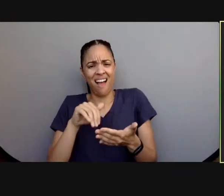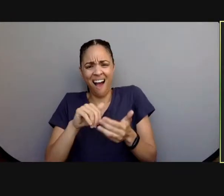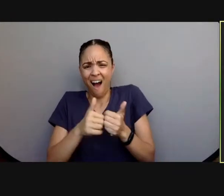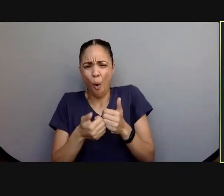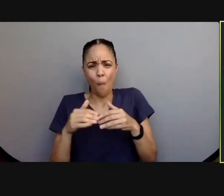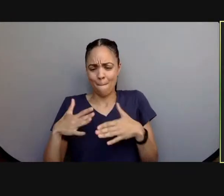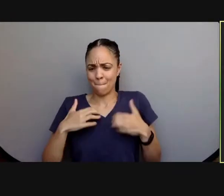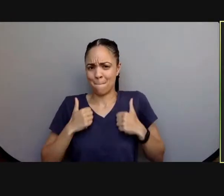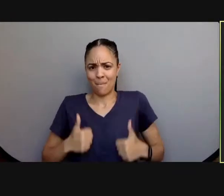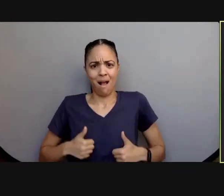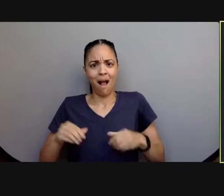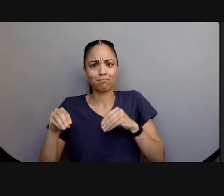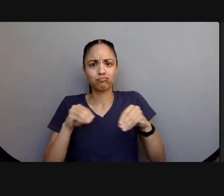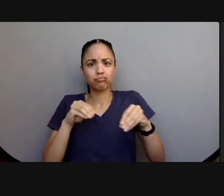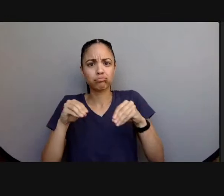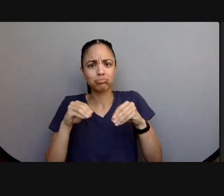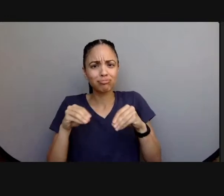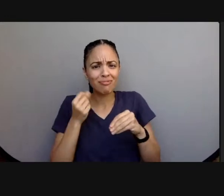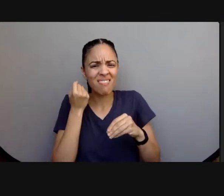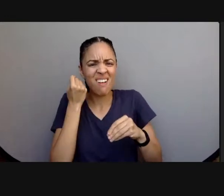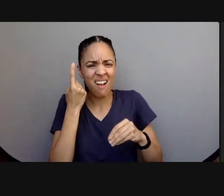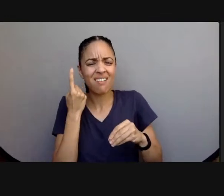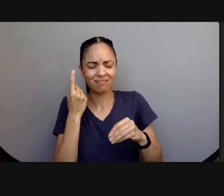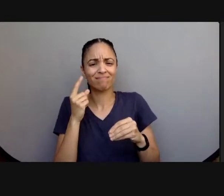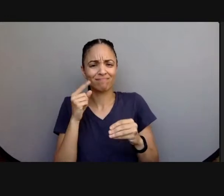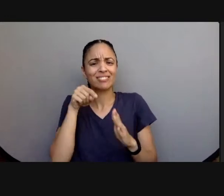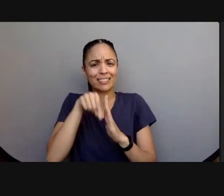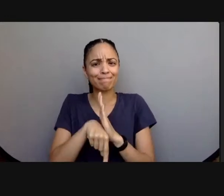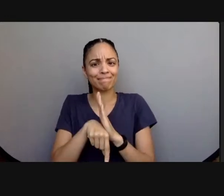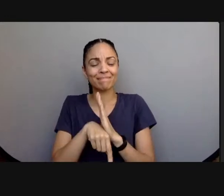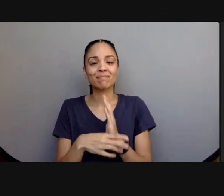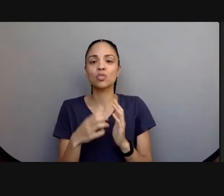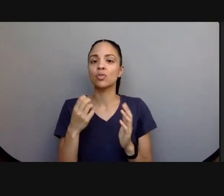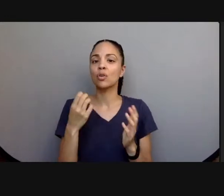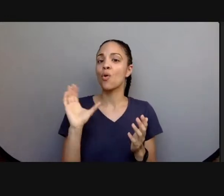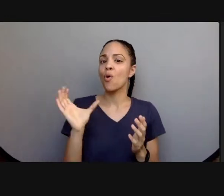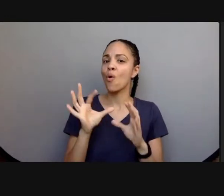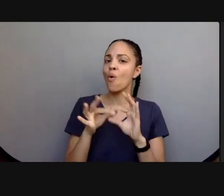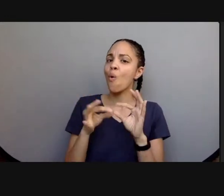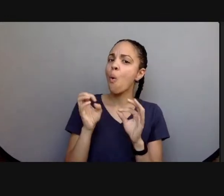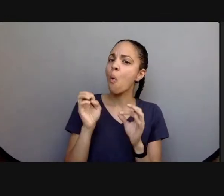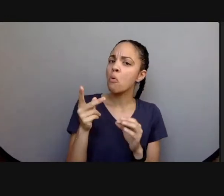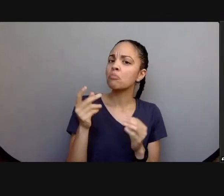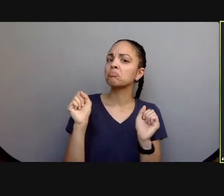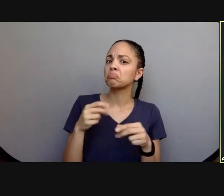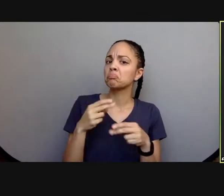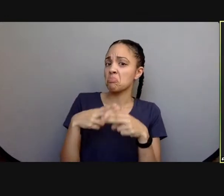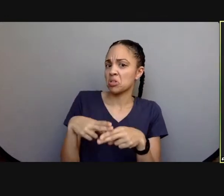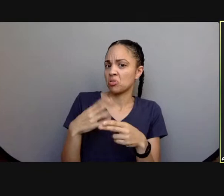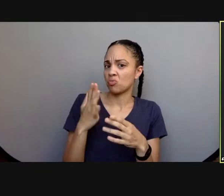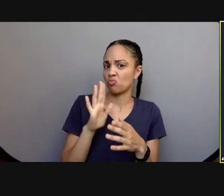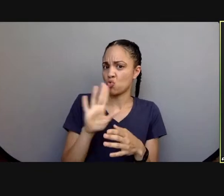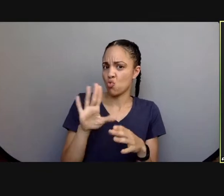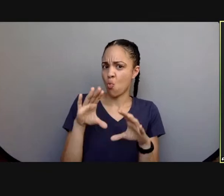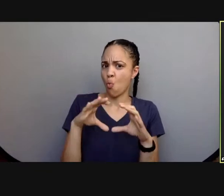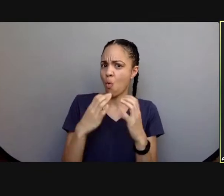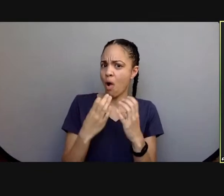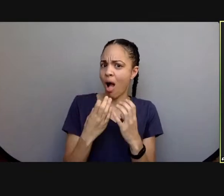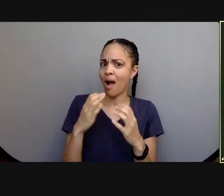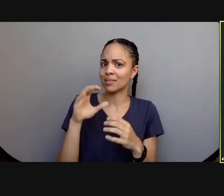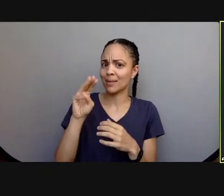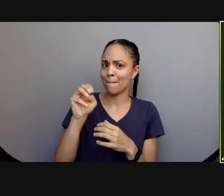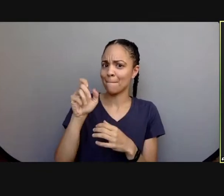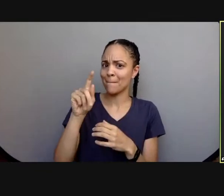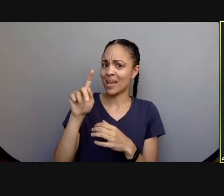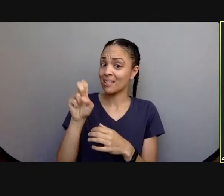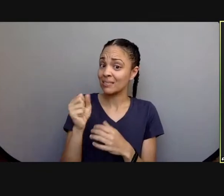out. All right, so how about some of your fellow classmates? Oh man, that's so good. So we had like